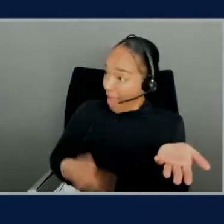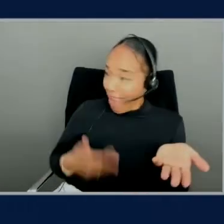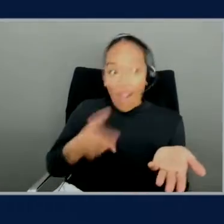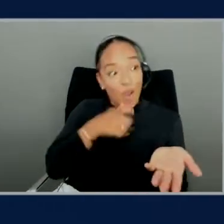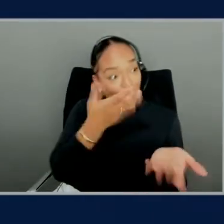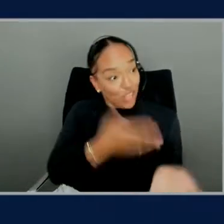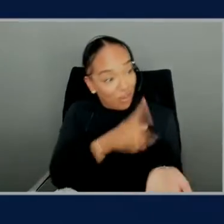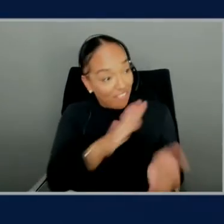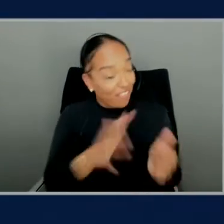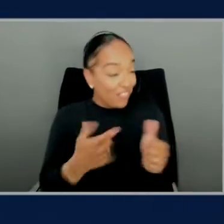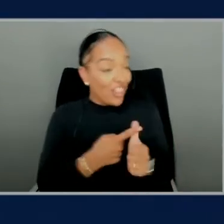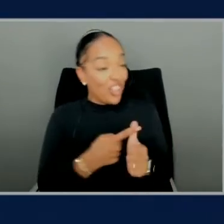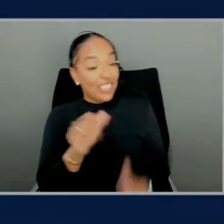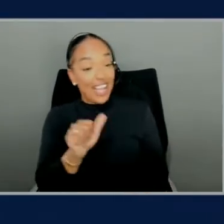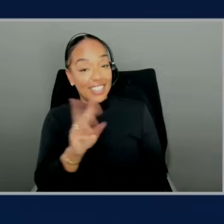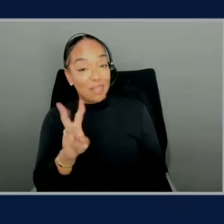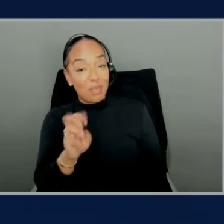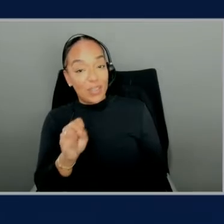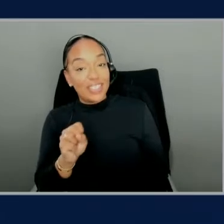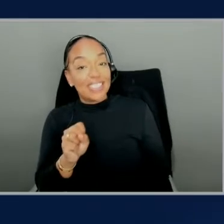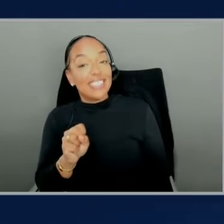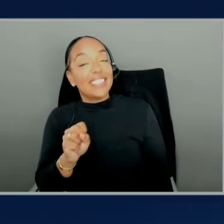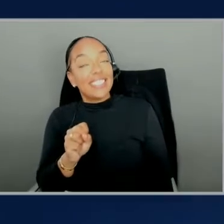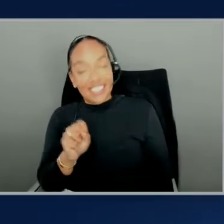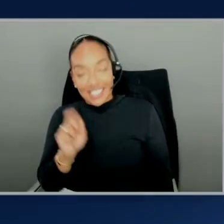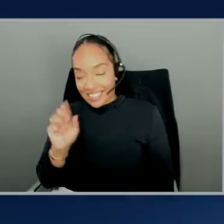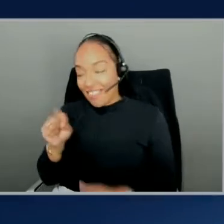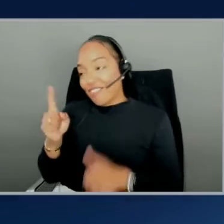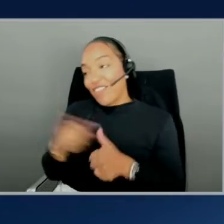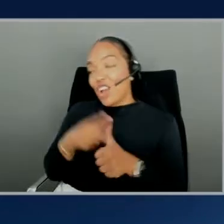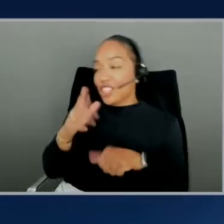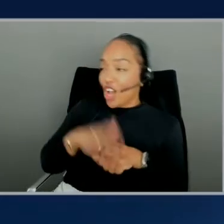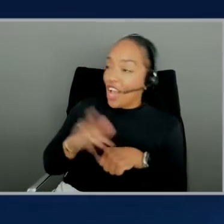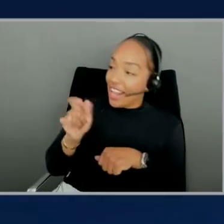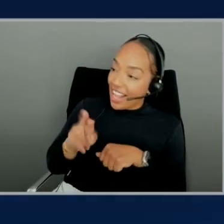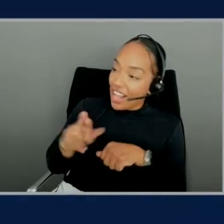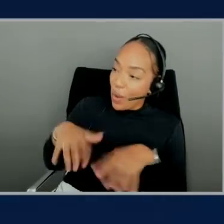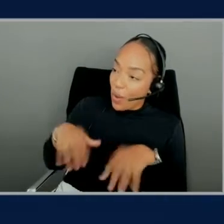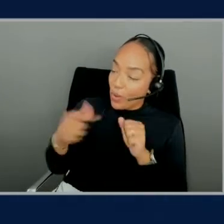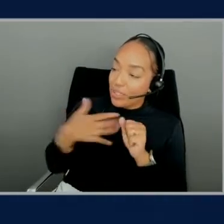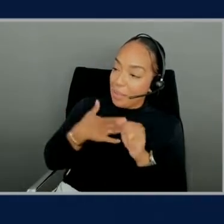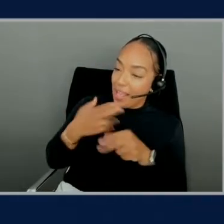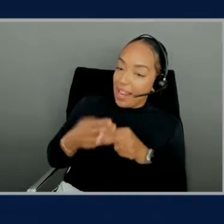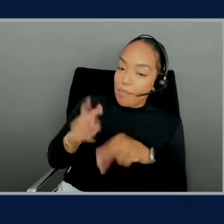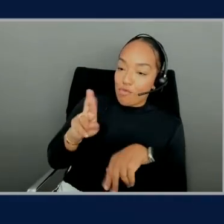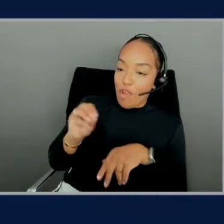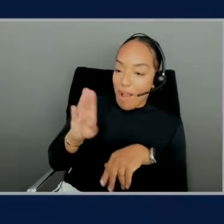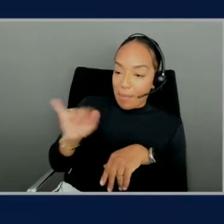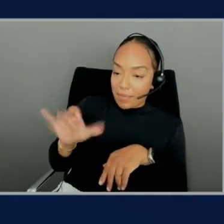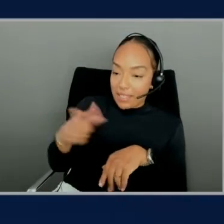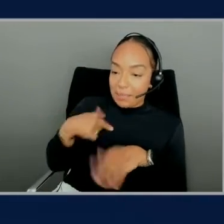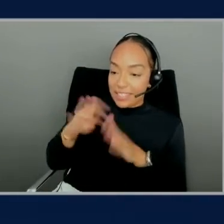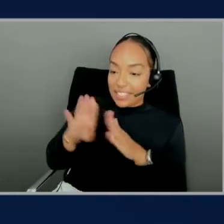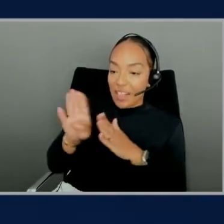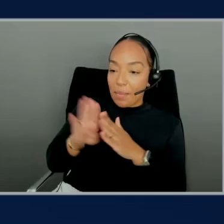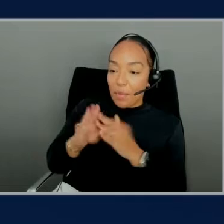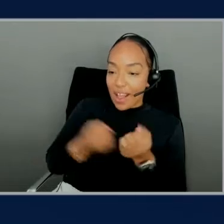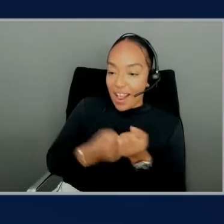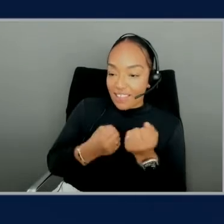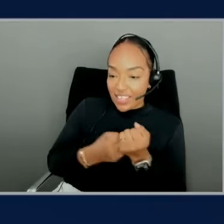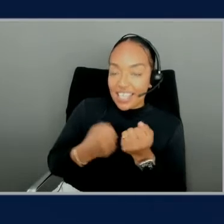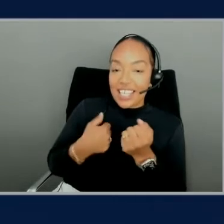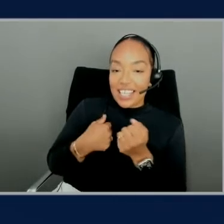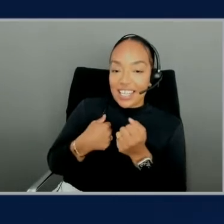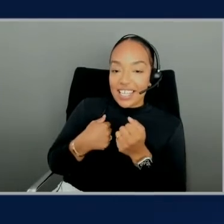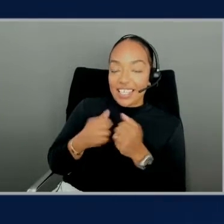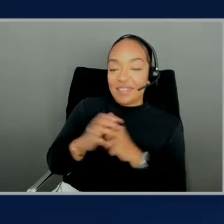first AWS On Air First segment. AWS Summit as an on-air host. Yeah. Folks tuning in, my name is Robbie Belson. I'm a developer advocate. I cover Edge portfolio. I'm happy to